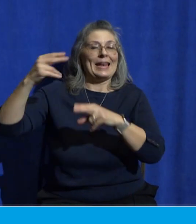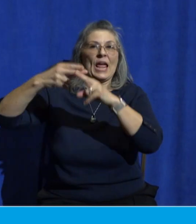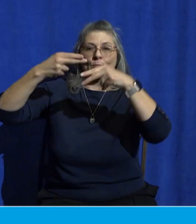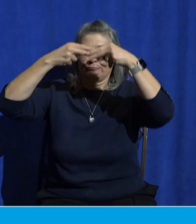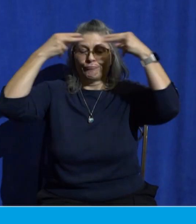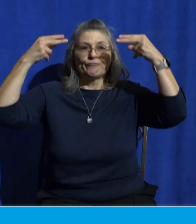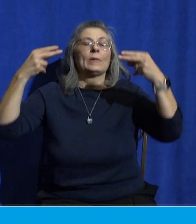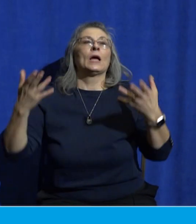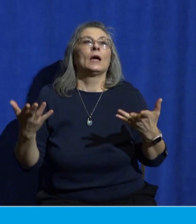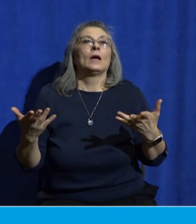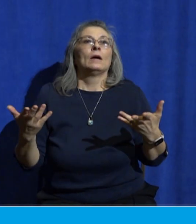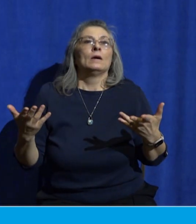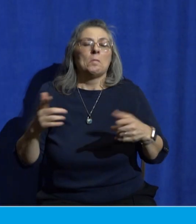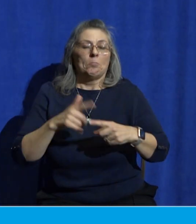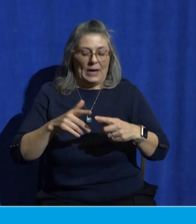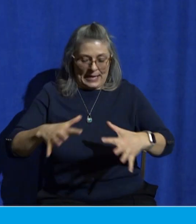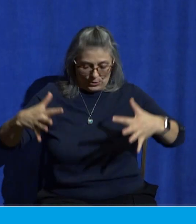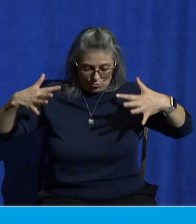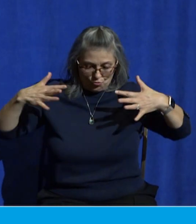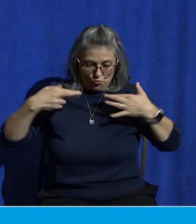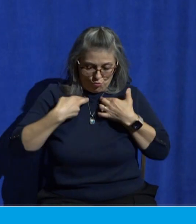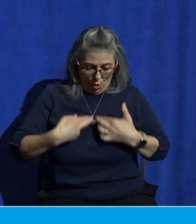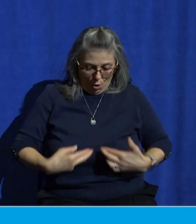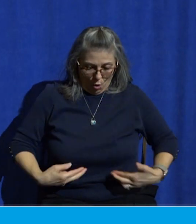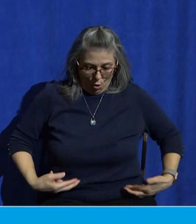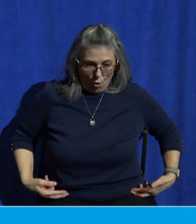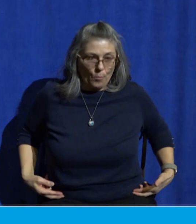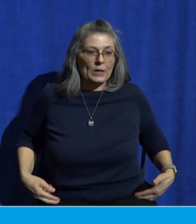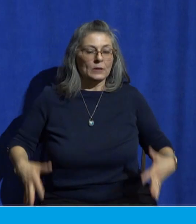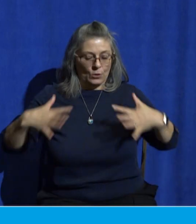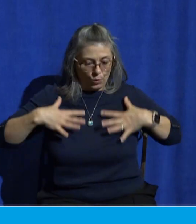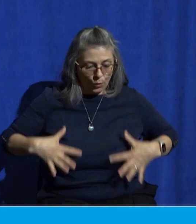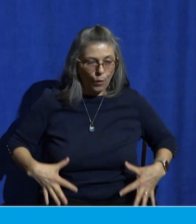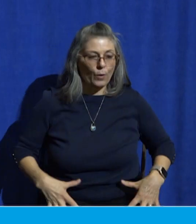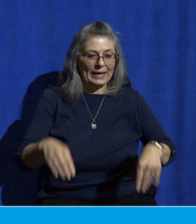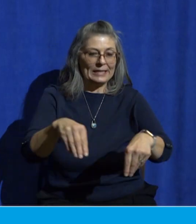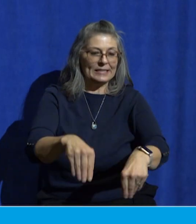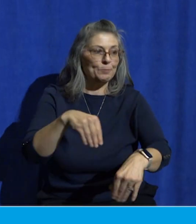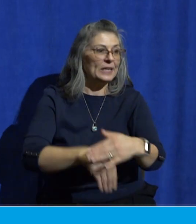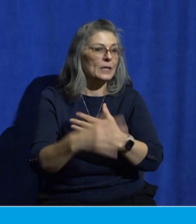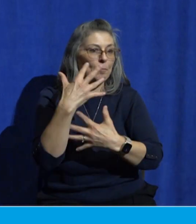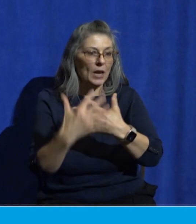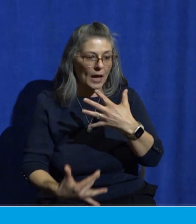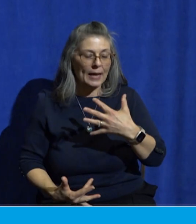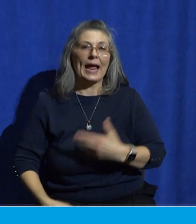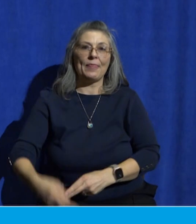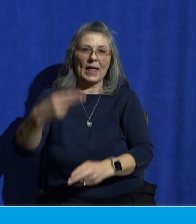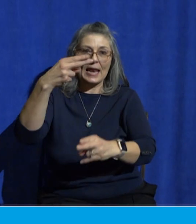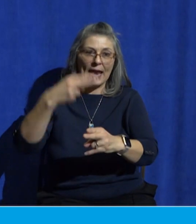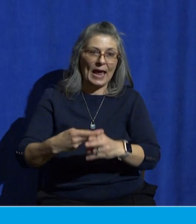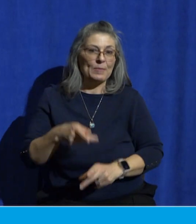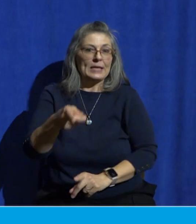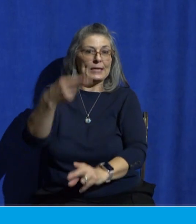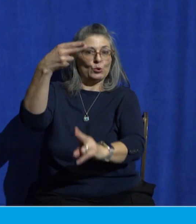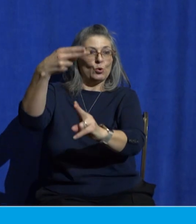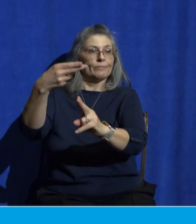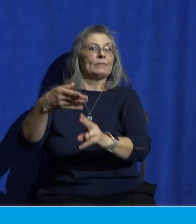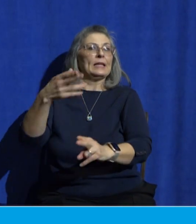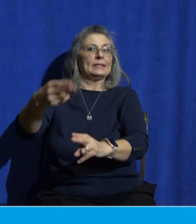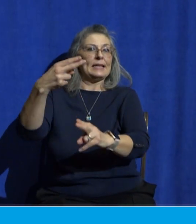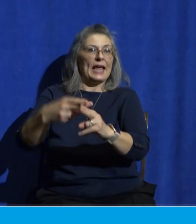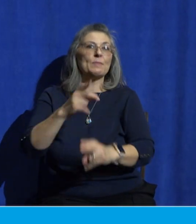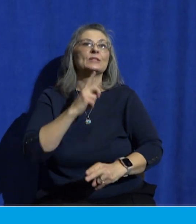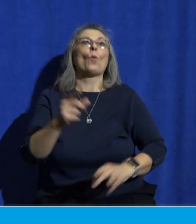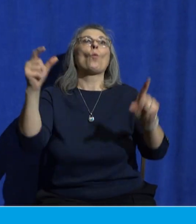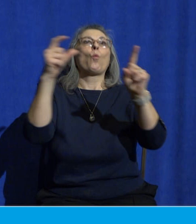clothed in a robe dipped in blood, and the name by which he is called is the Word of God. And the armies of